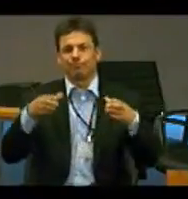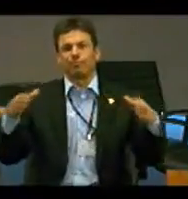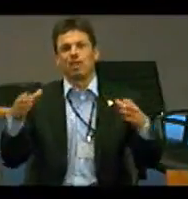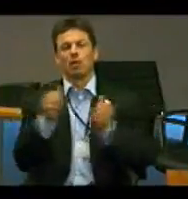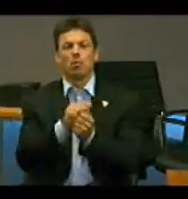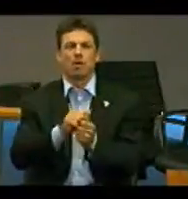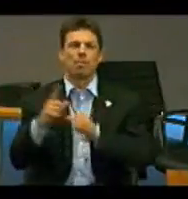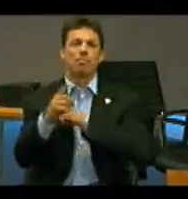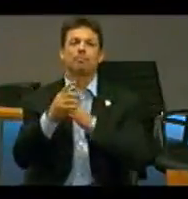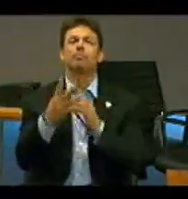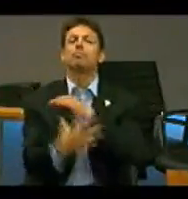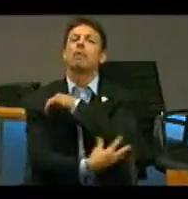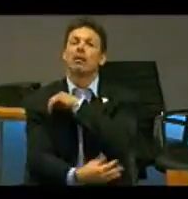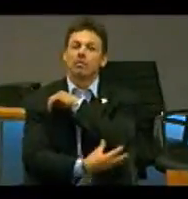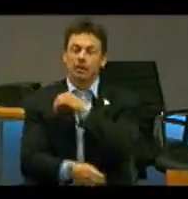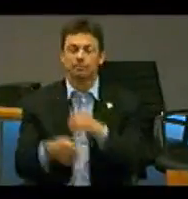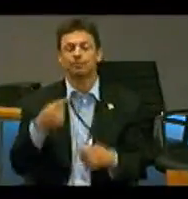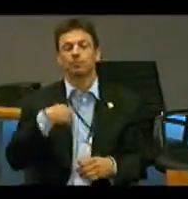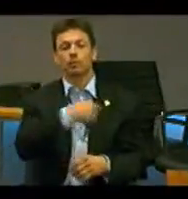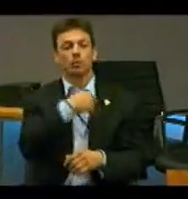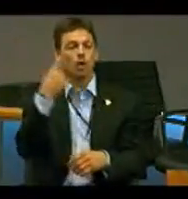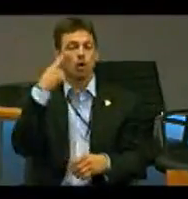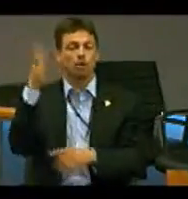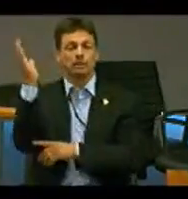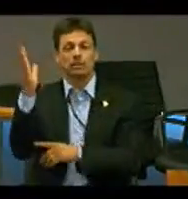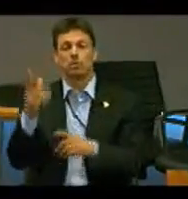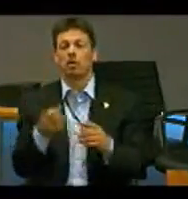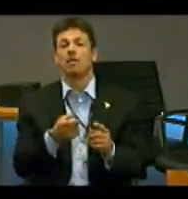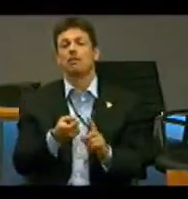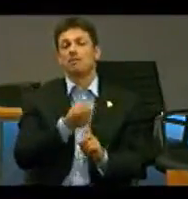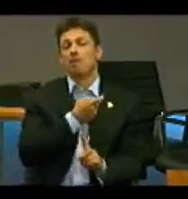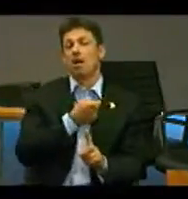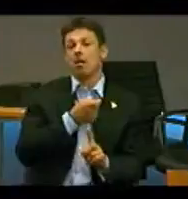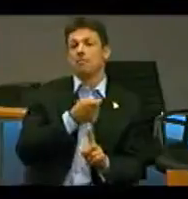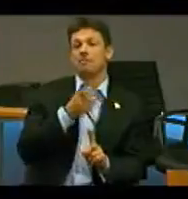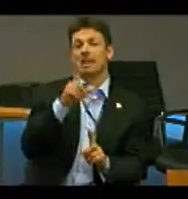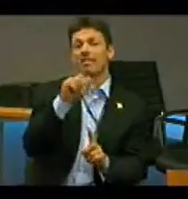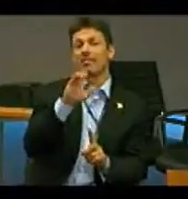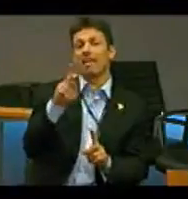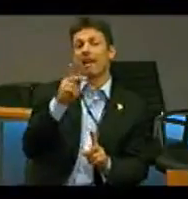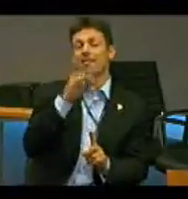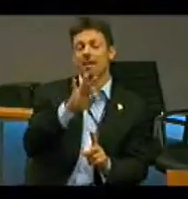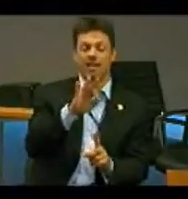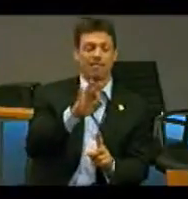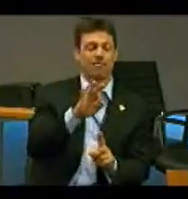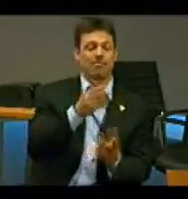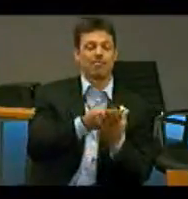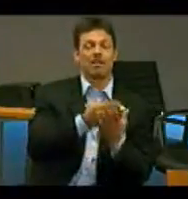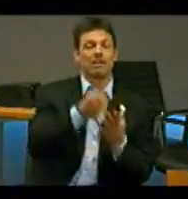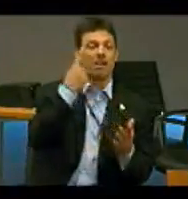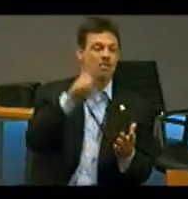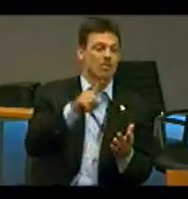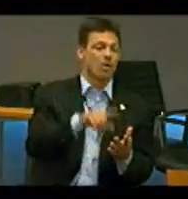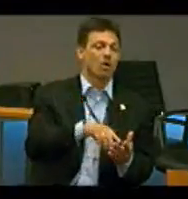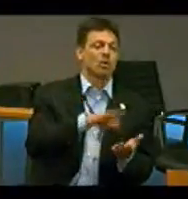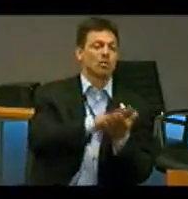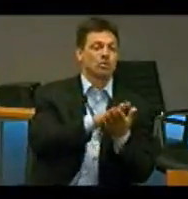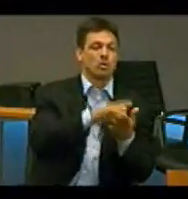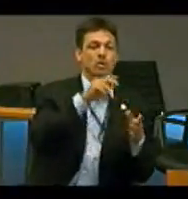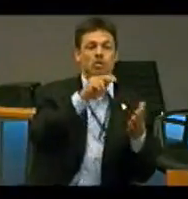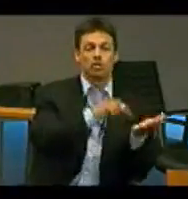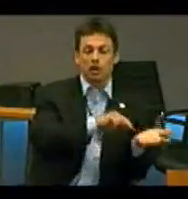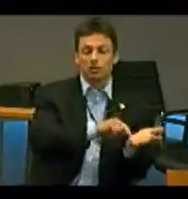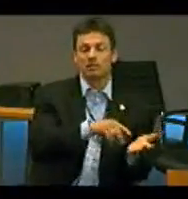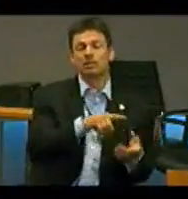month. We heard testimony outlining the lack of sufficient funding for school counselors, school nurses, manageable class